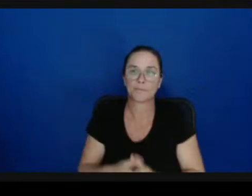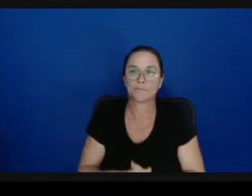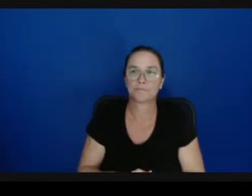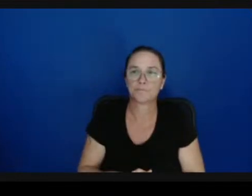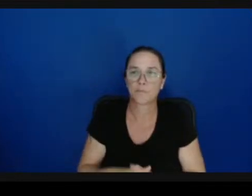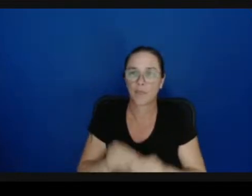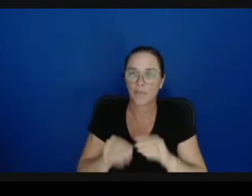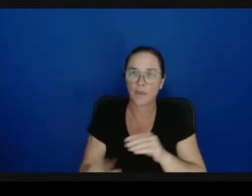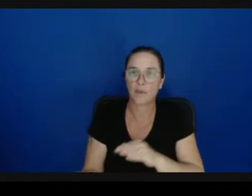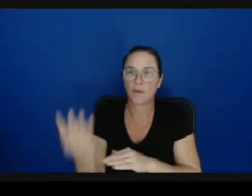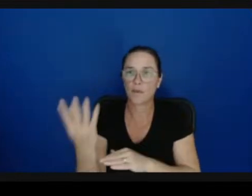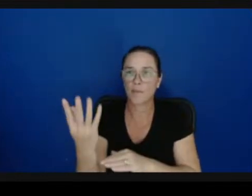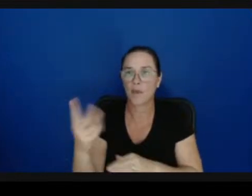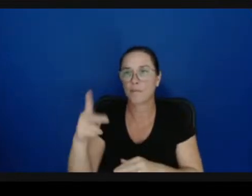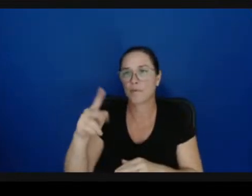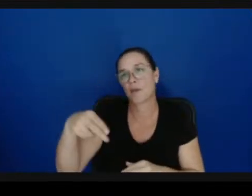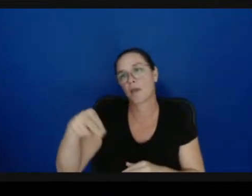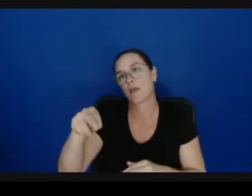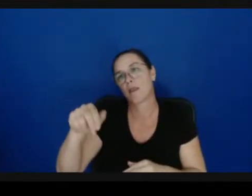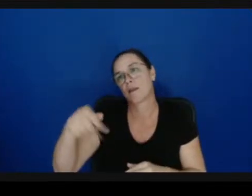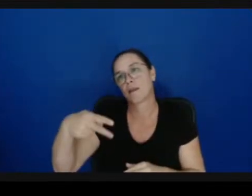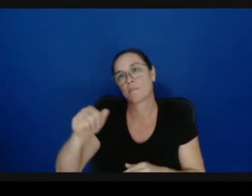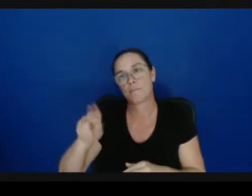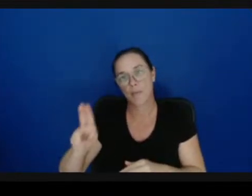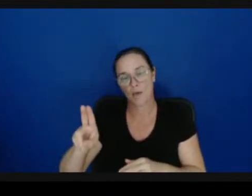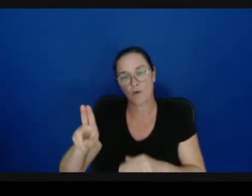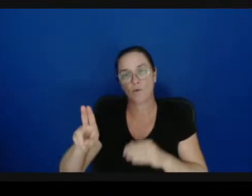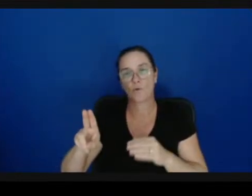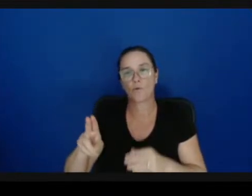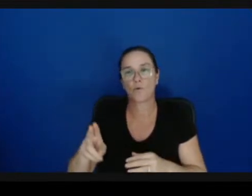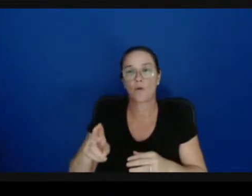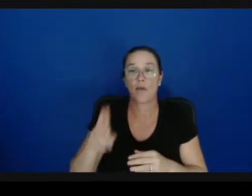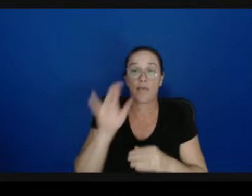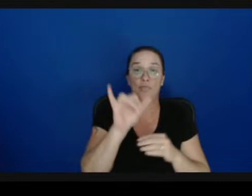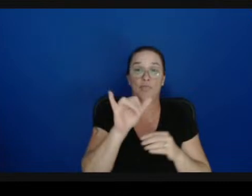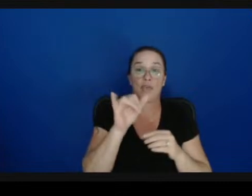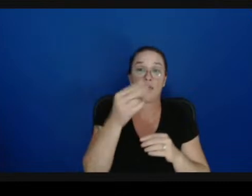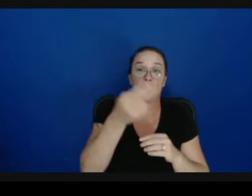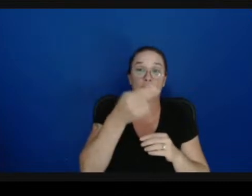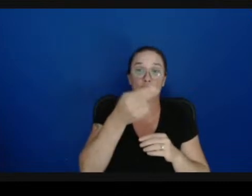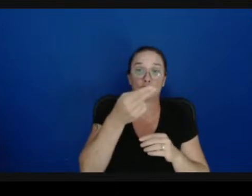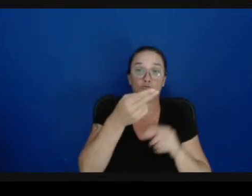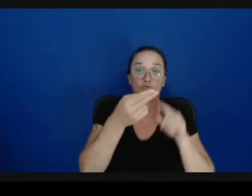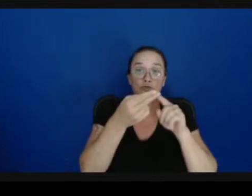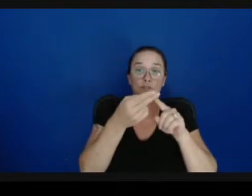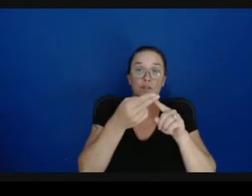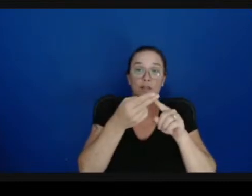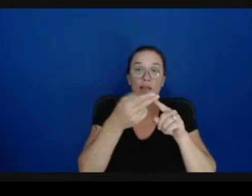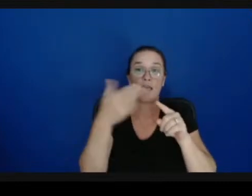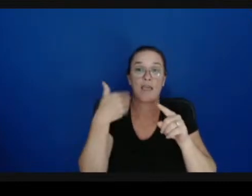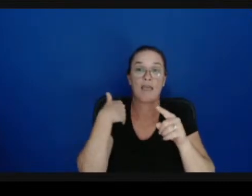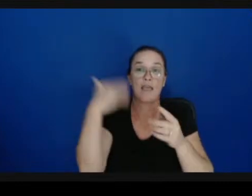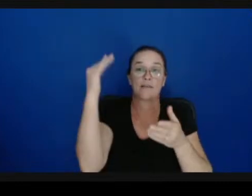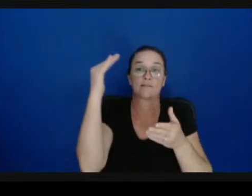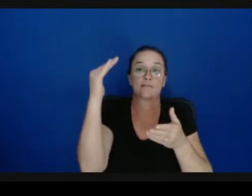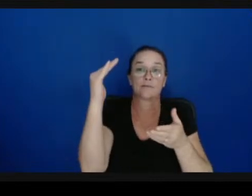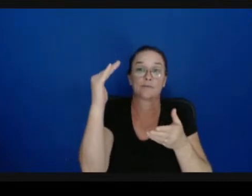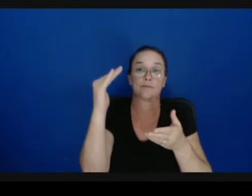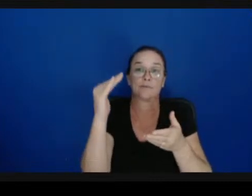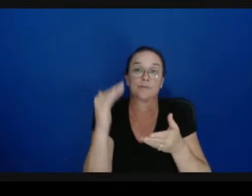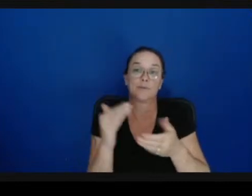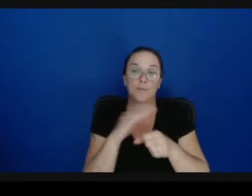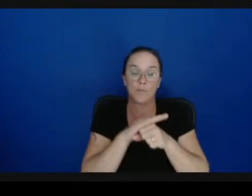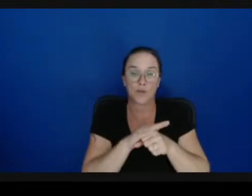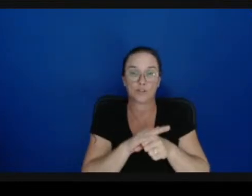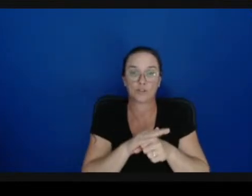up by Nāpau, right through there. This one, smaller, has relieved its excess pressure more so, and this